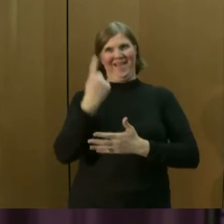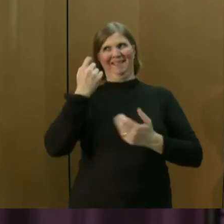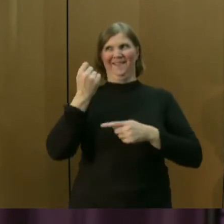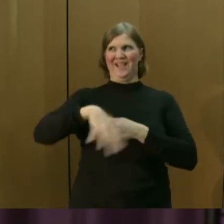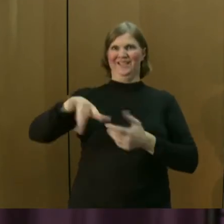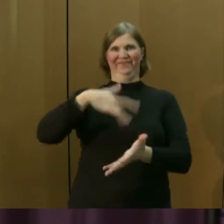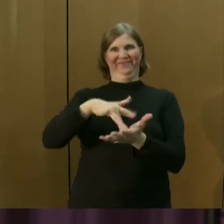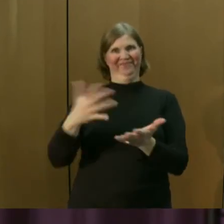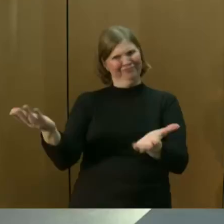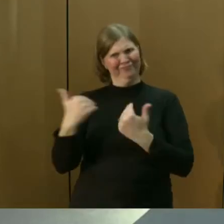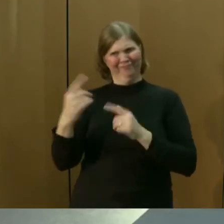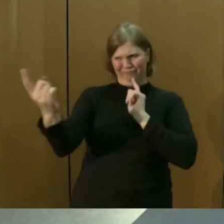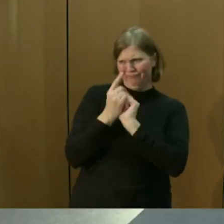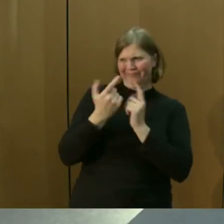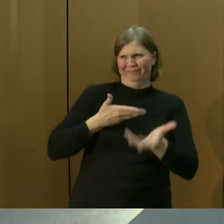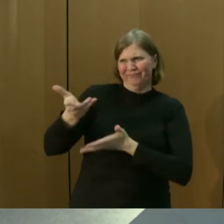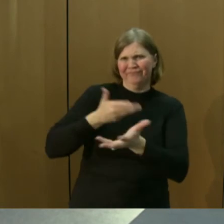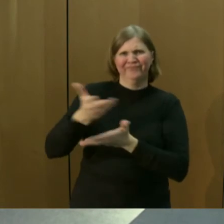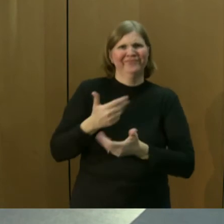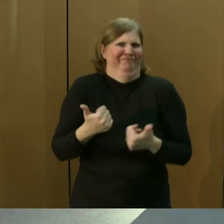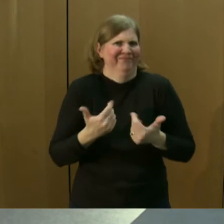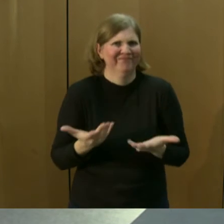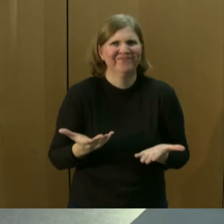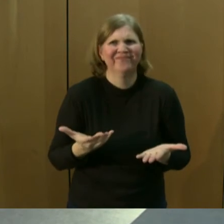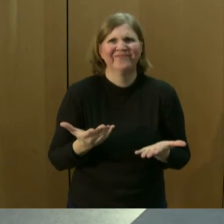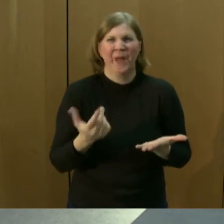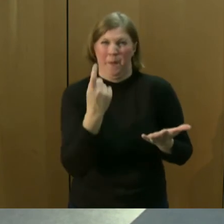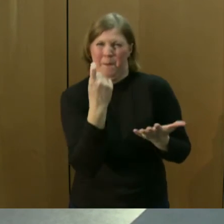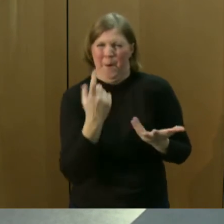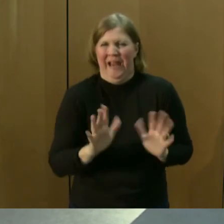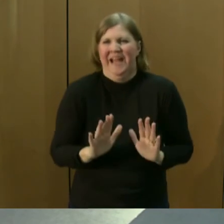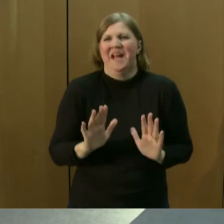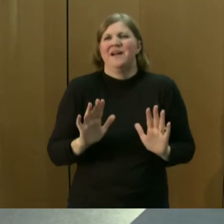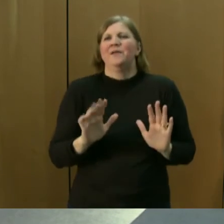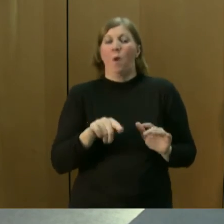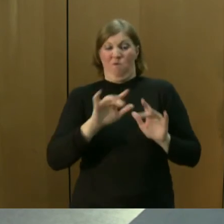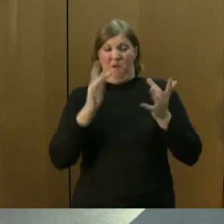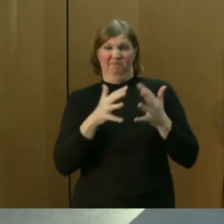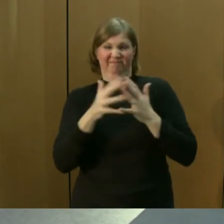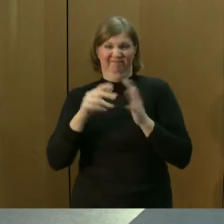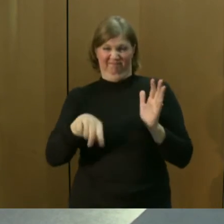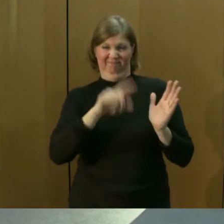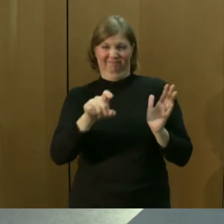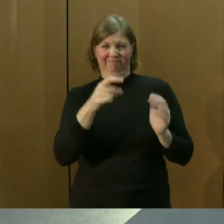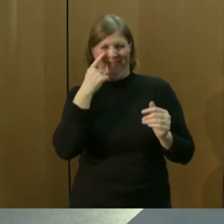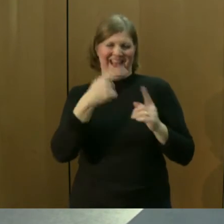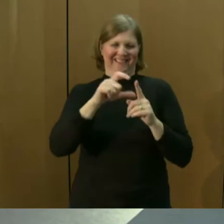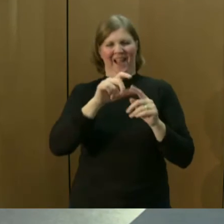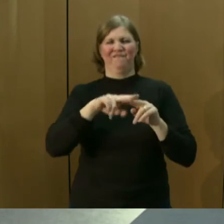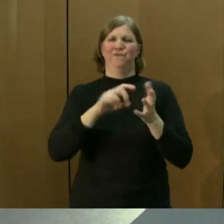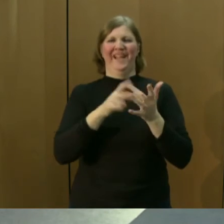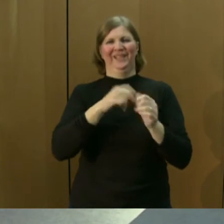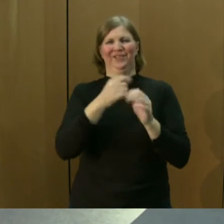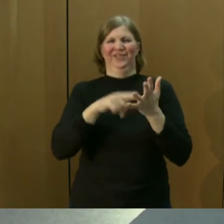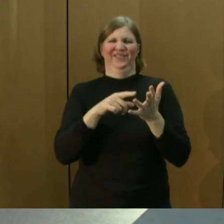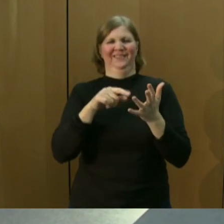Fringe. I've got another piece of advice. Okay. edfringe.com/participants. Yep. Yes. Okay, well, thank you very much. They